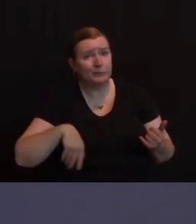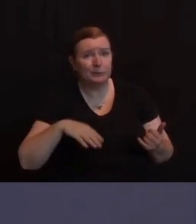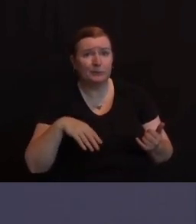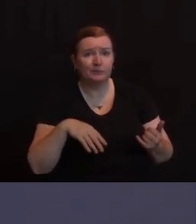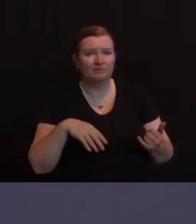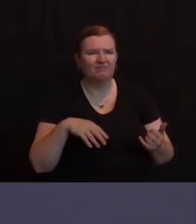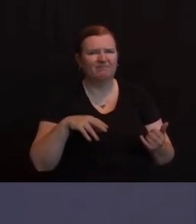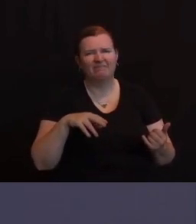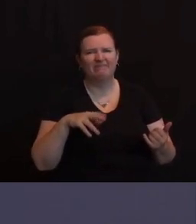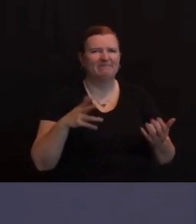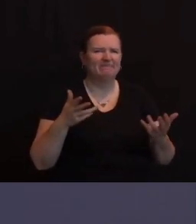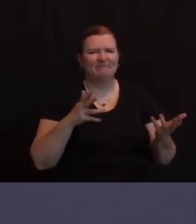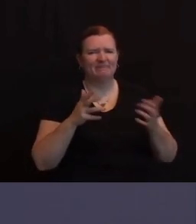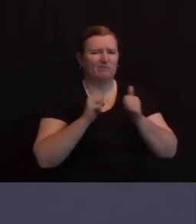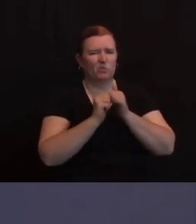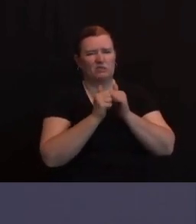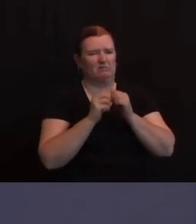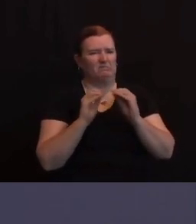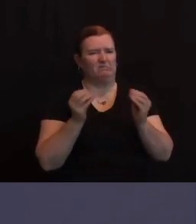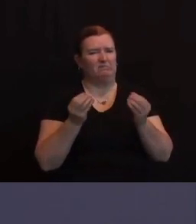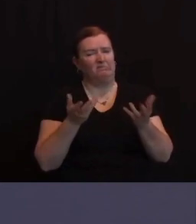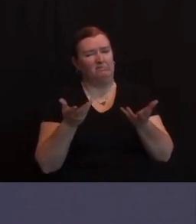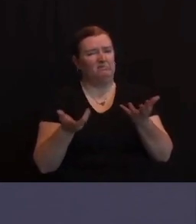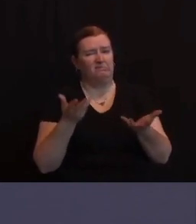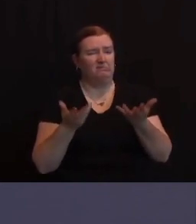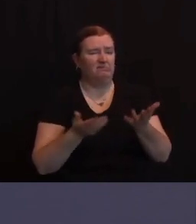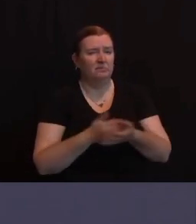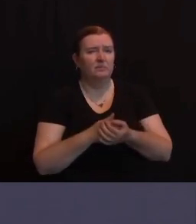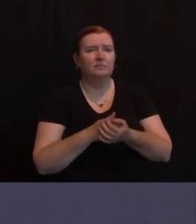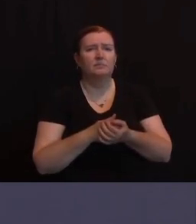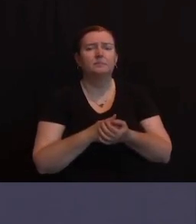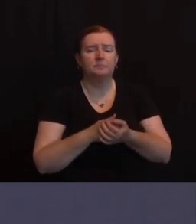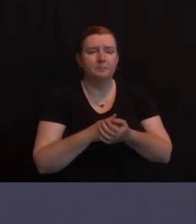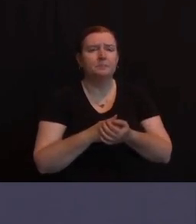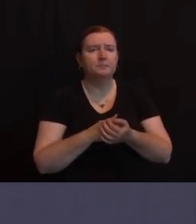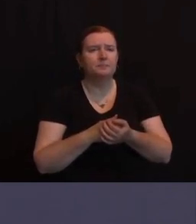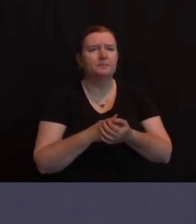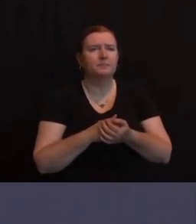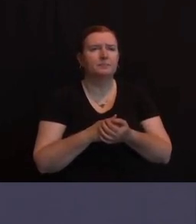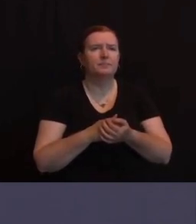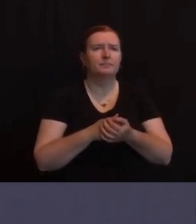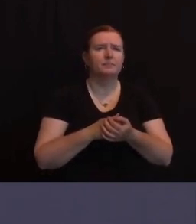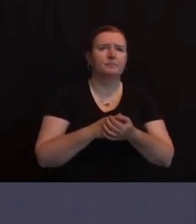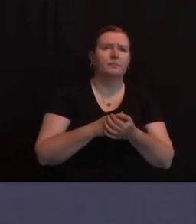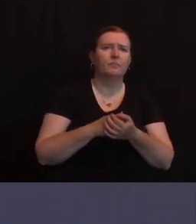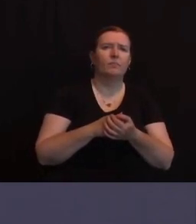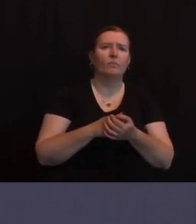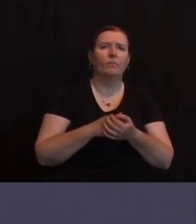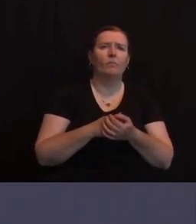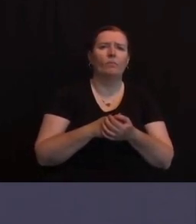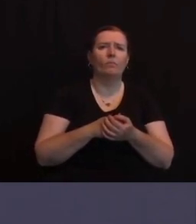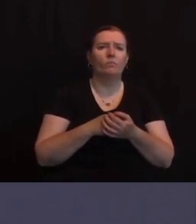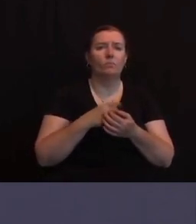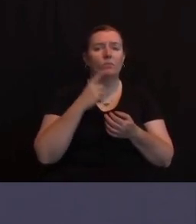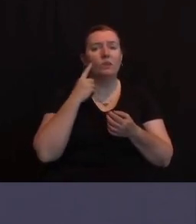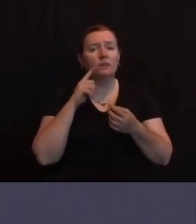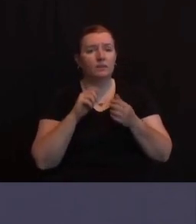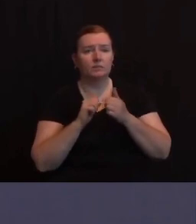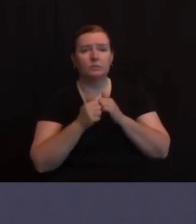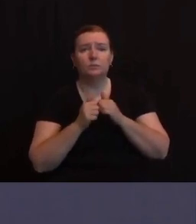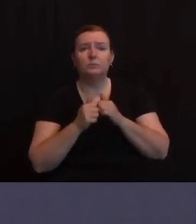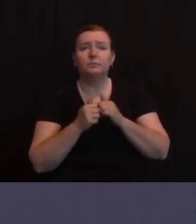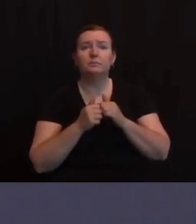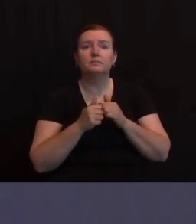always. A big element, so the big moving parts on sports, in